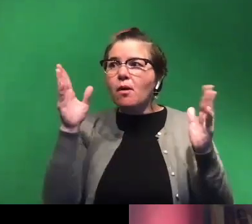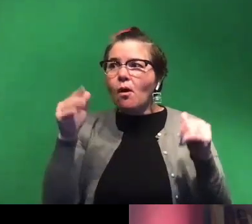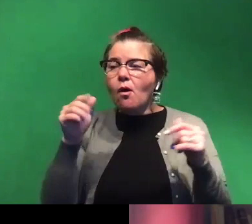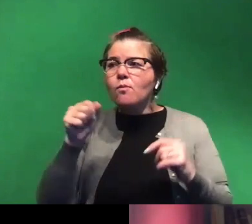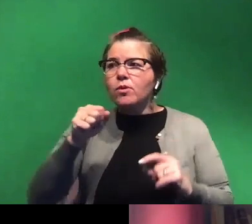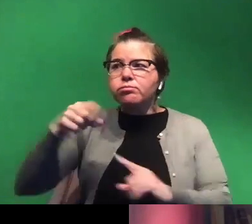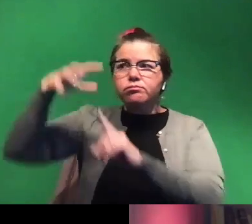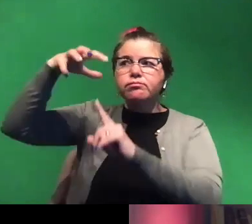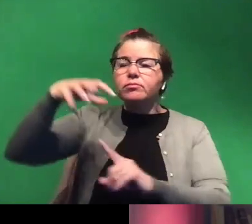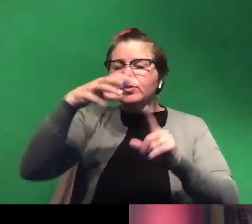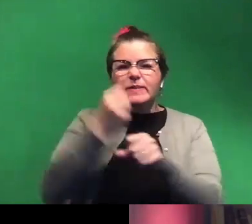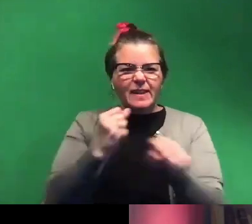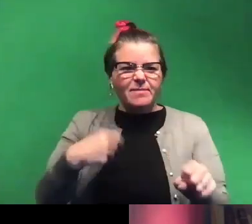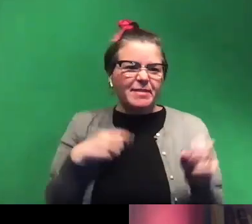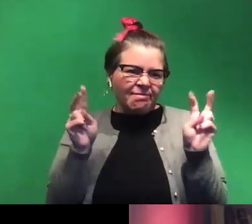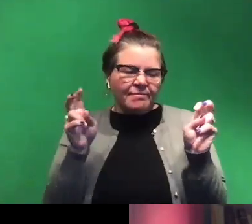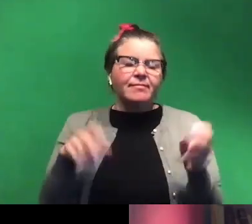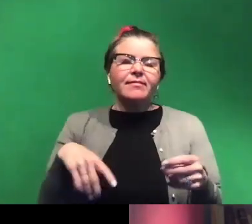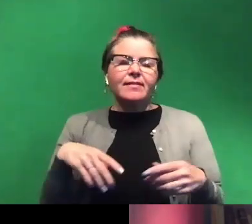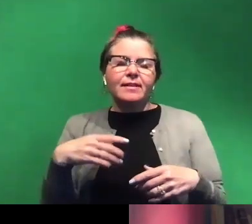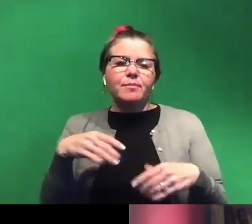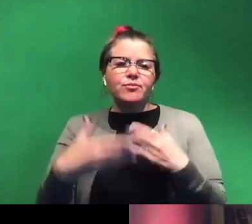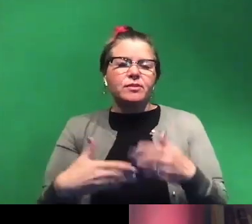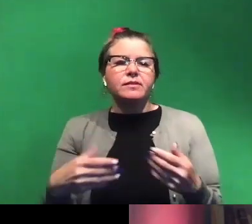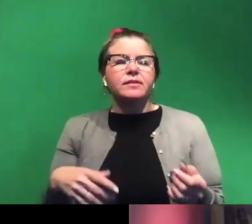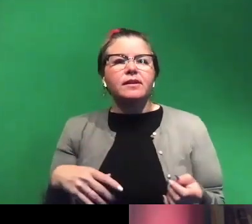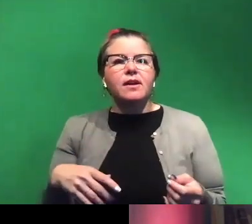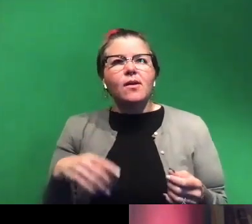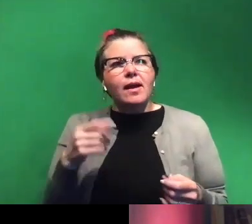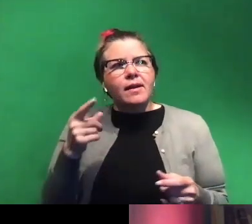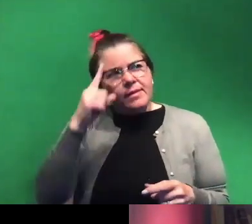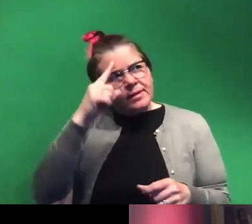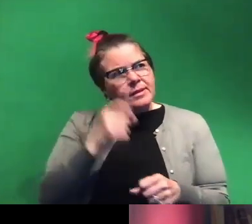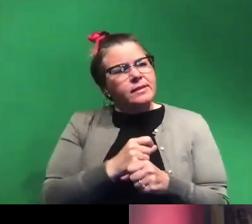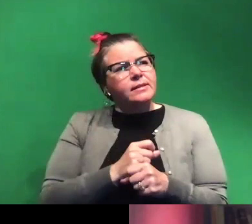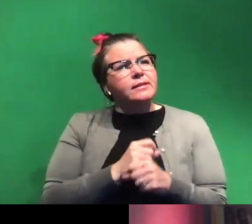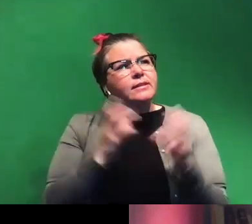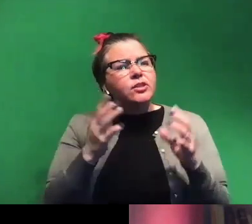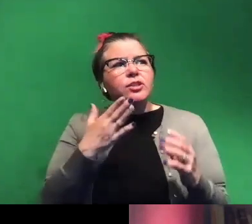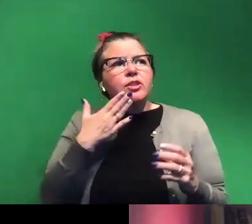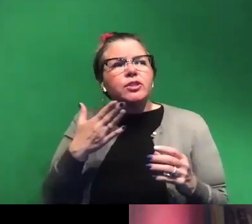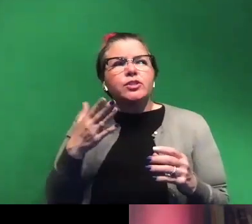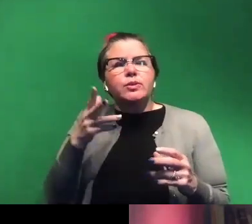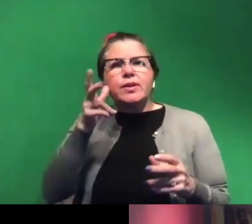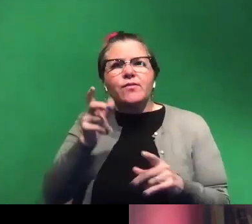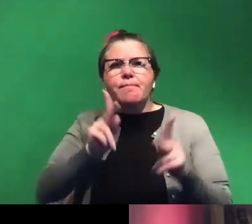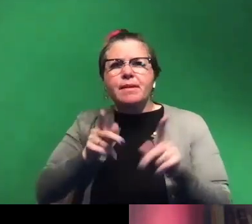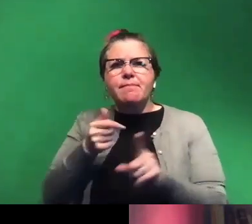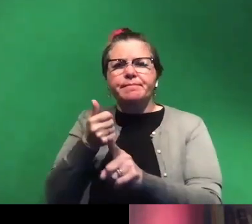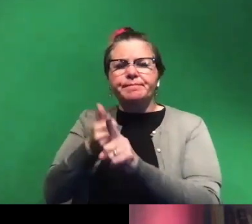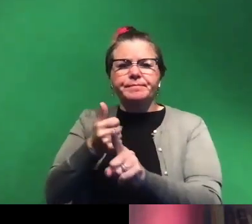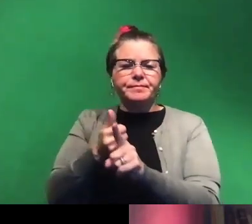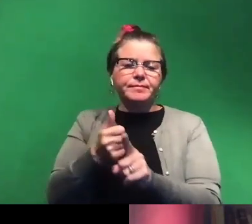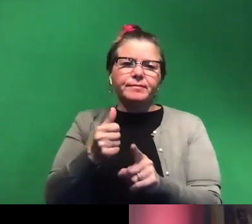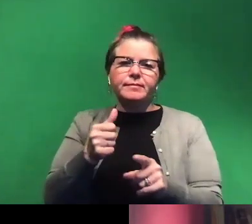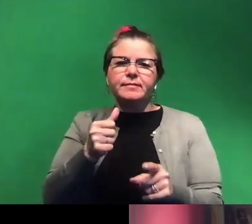out, in the process. And so I think it's good to hear from people who are kind